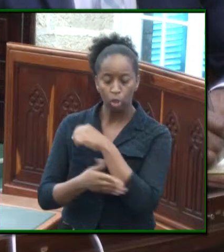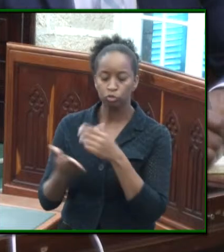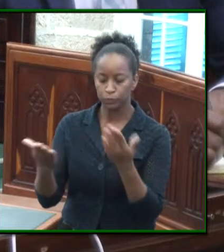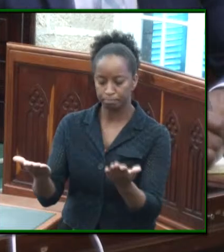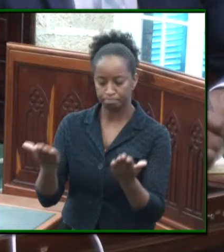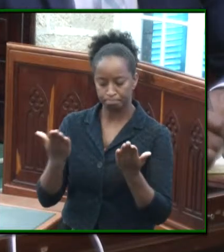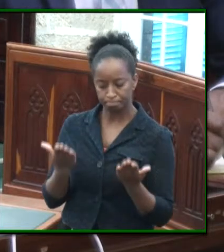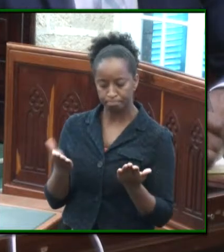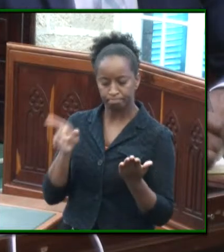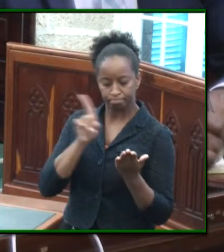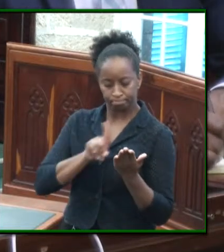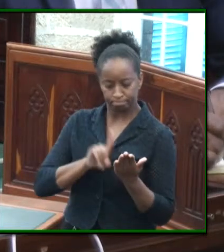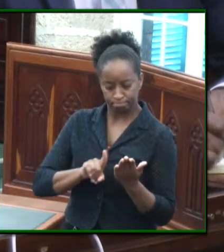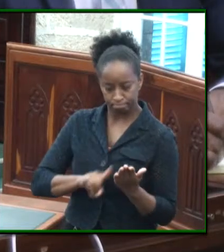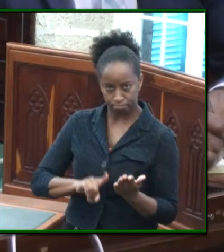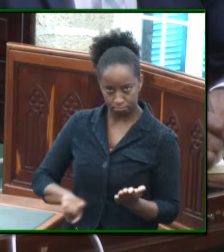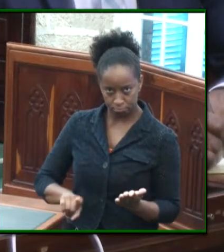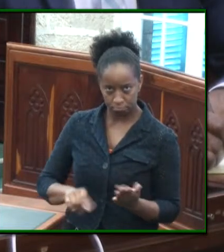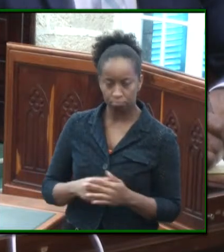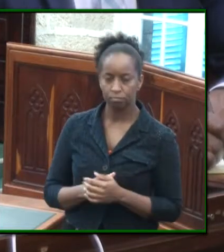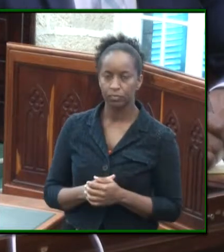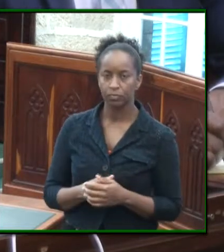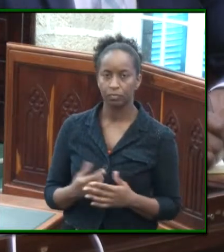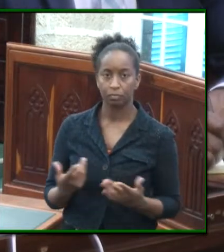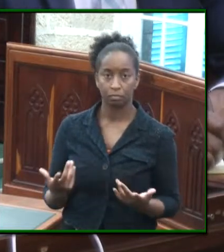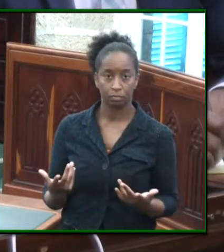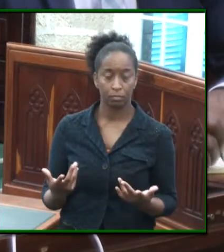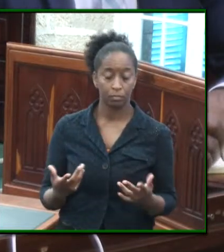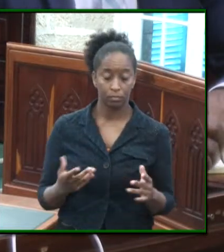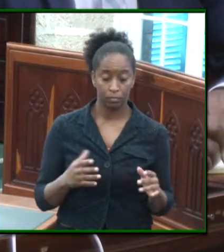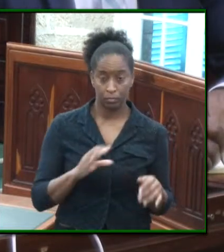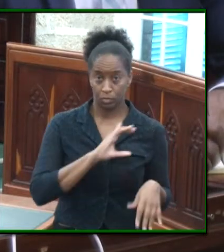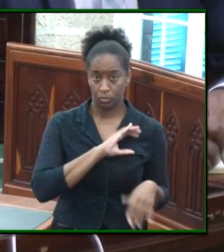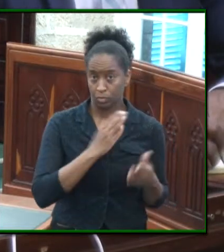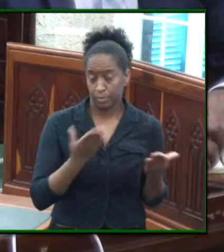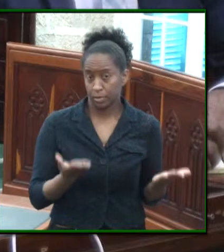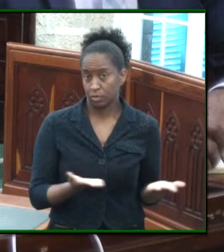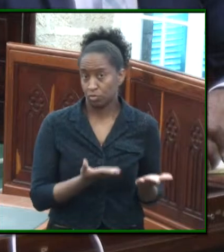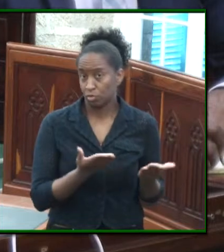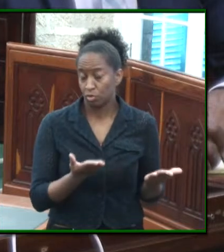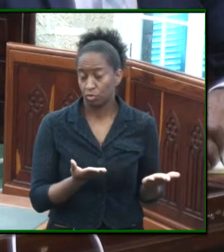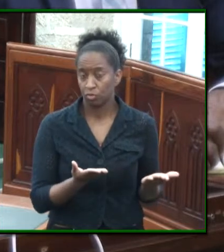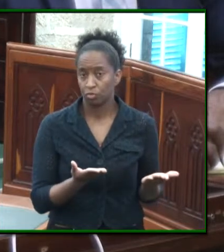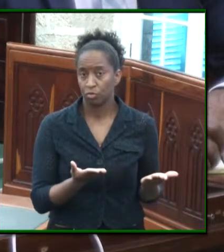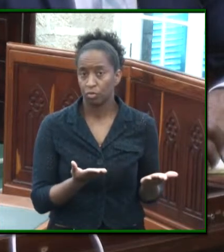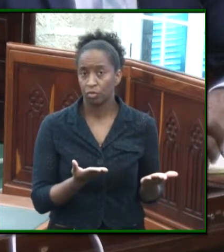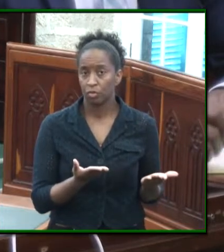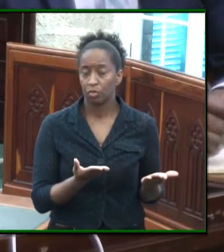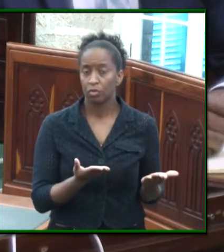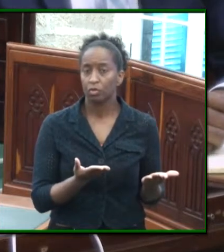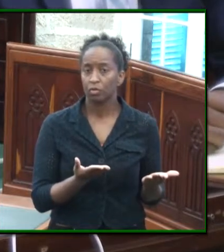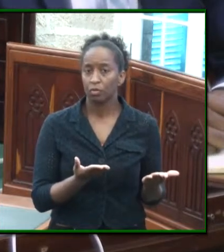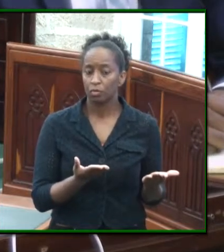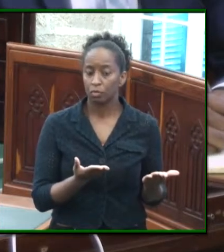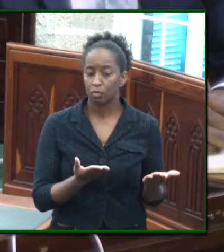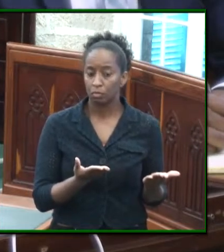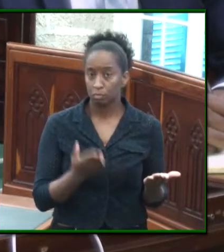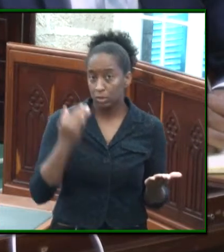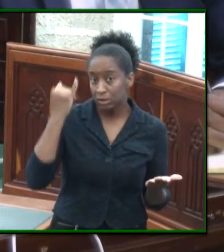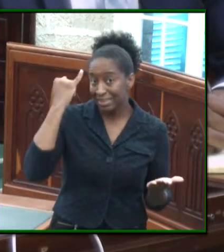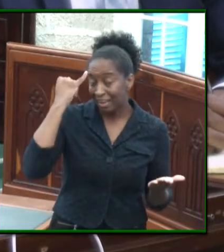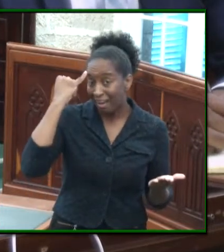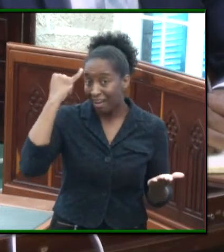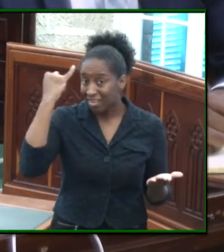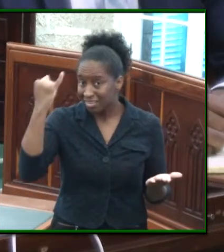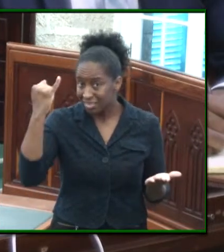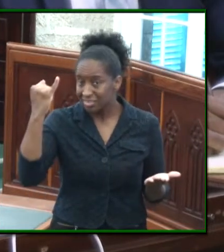either recruiting police officers, people who are already qualified as police officers, to come to Barbados to work as